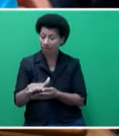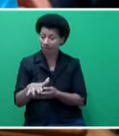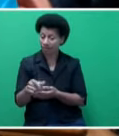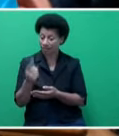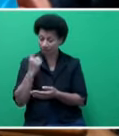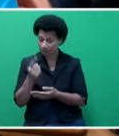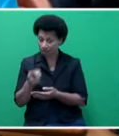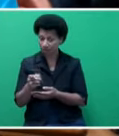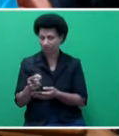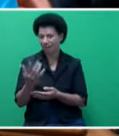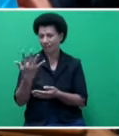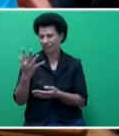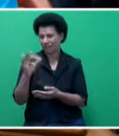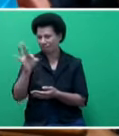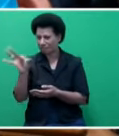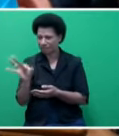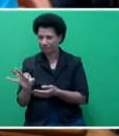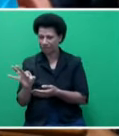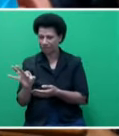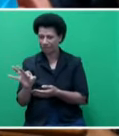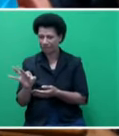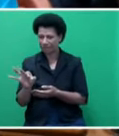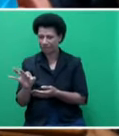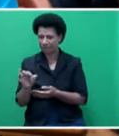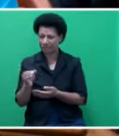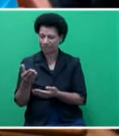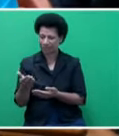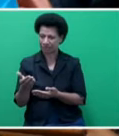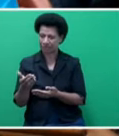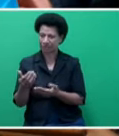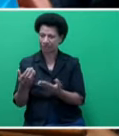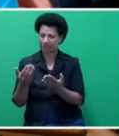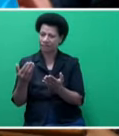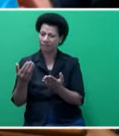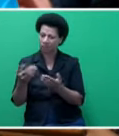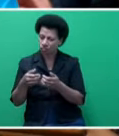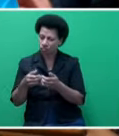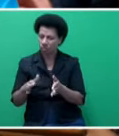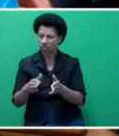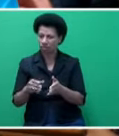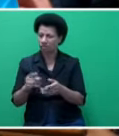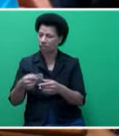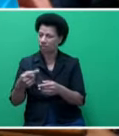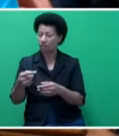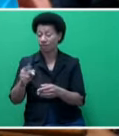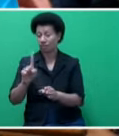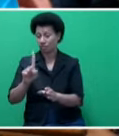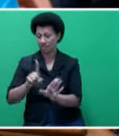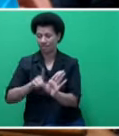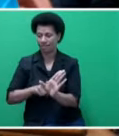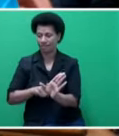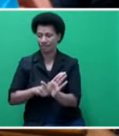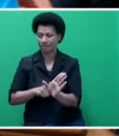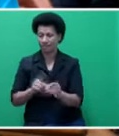they have lost 5%. And I think that would continue for another year. So